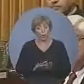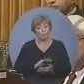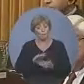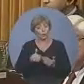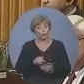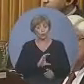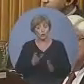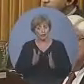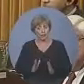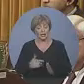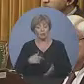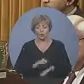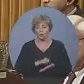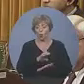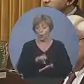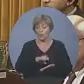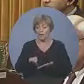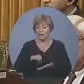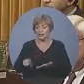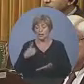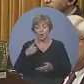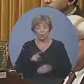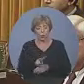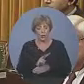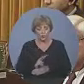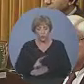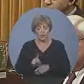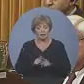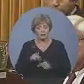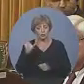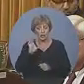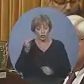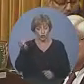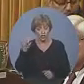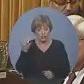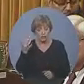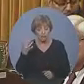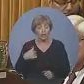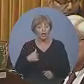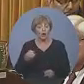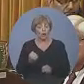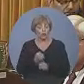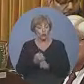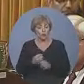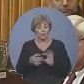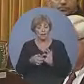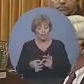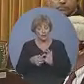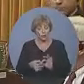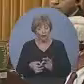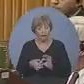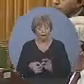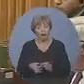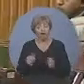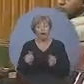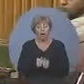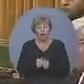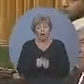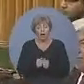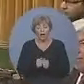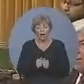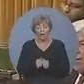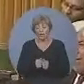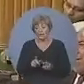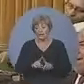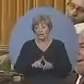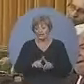science, cleanup problems, as well as building partnership for protecting fresh water for all Canadians. Absolutely. Mr. Speaker, we need his support. We need support Absolutely.